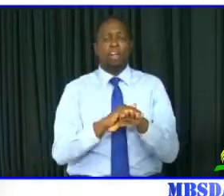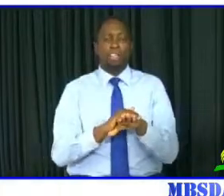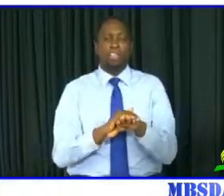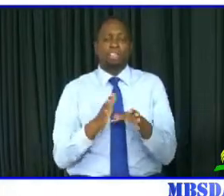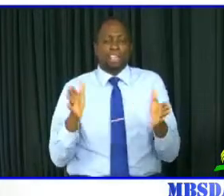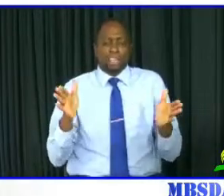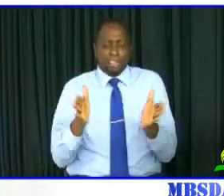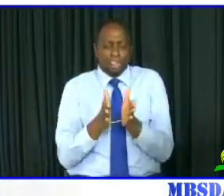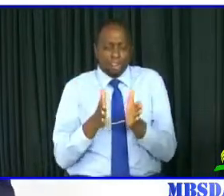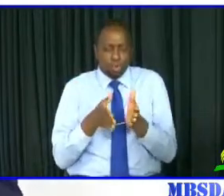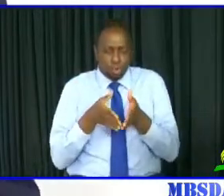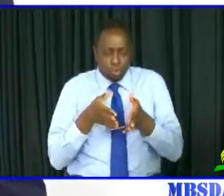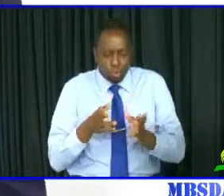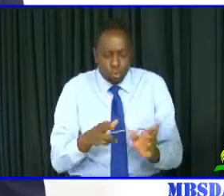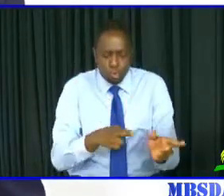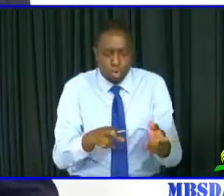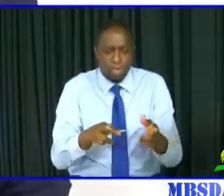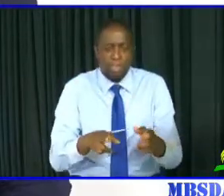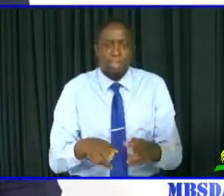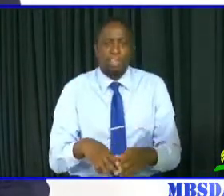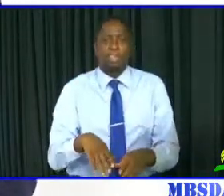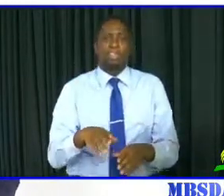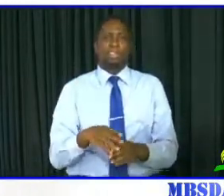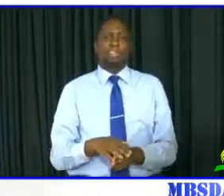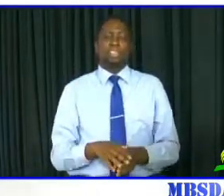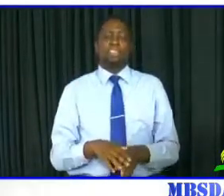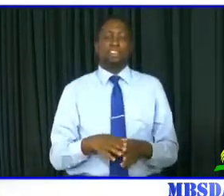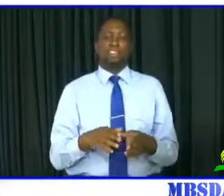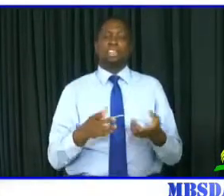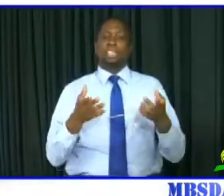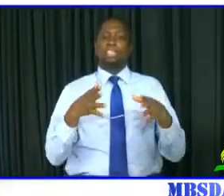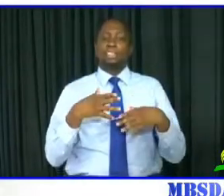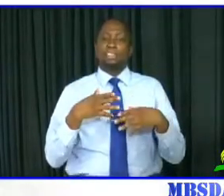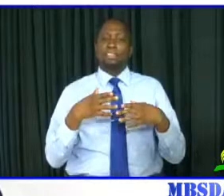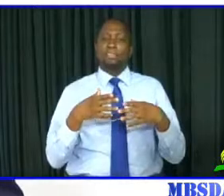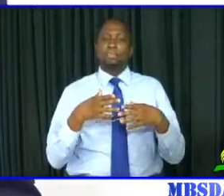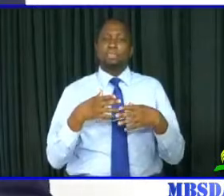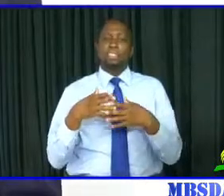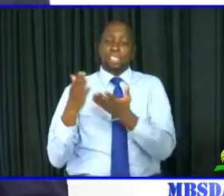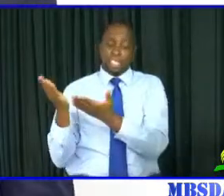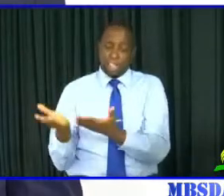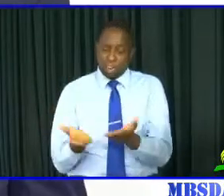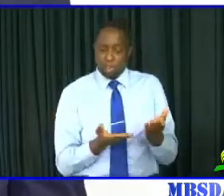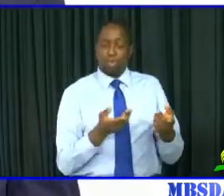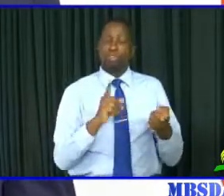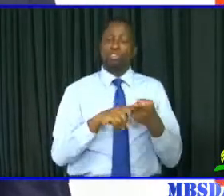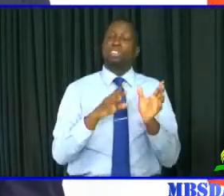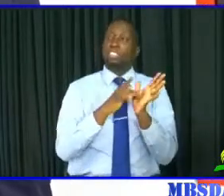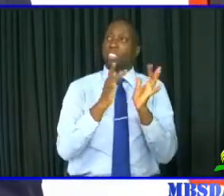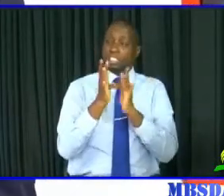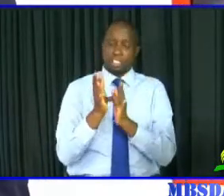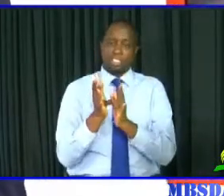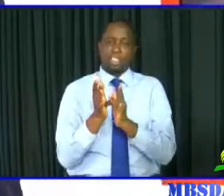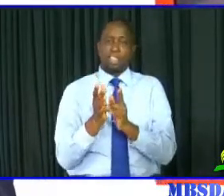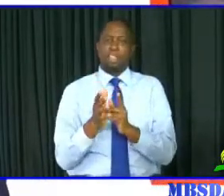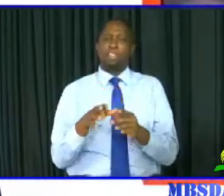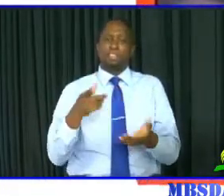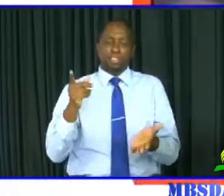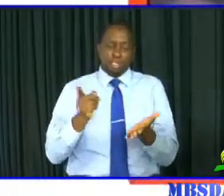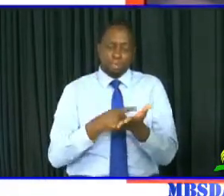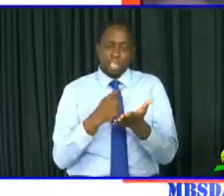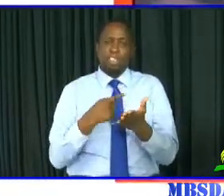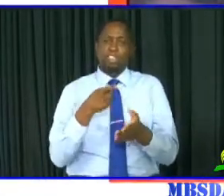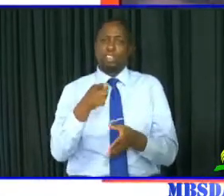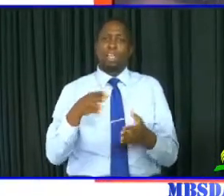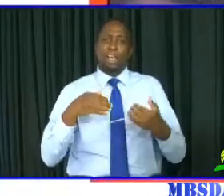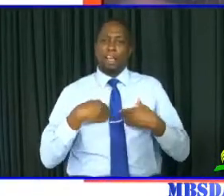with Jesus. Sometimes you just have to know that God will provide